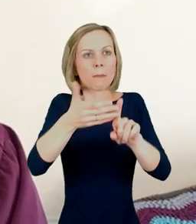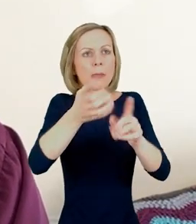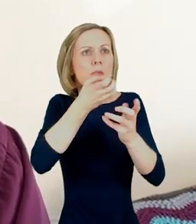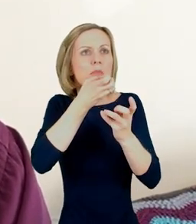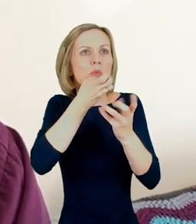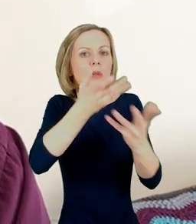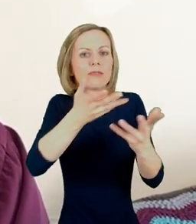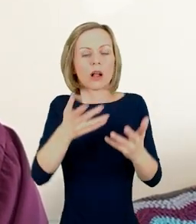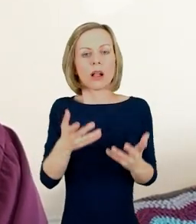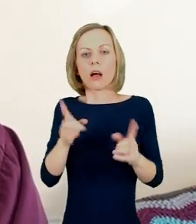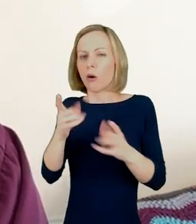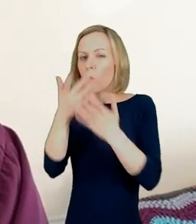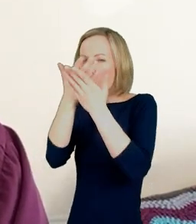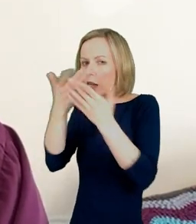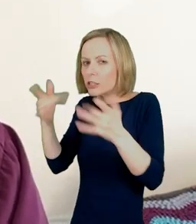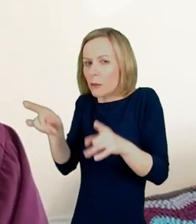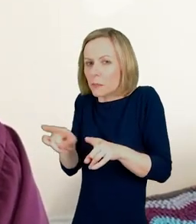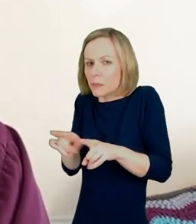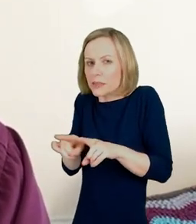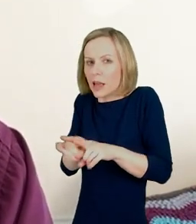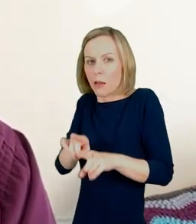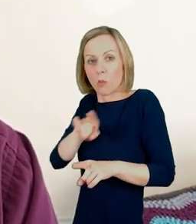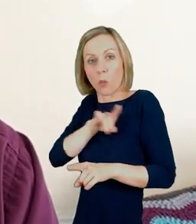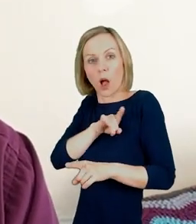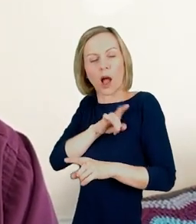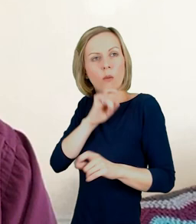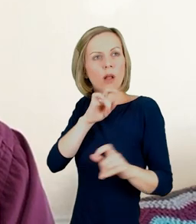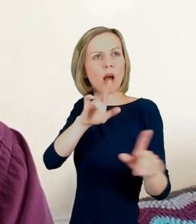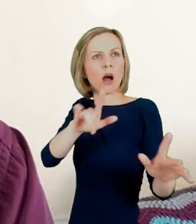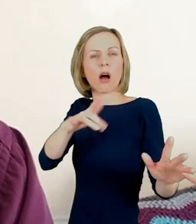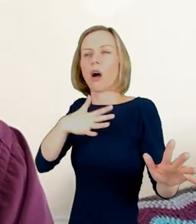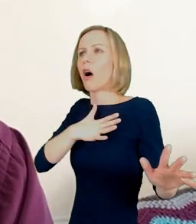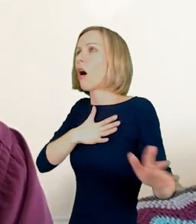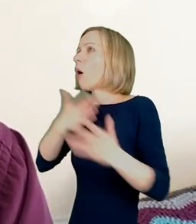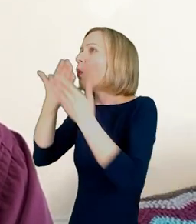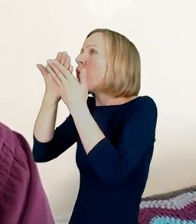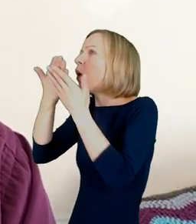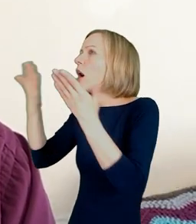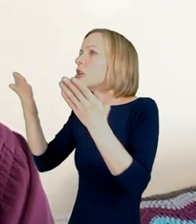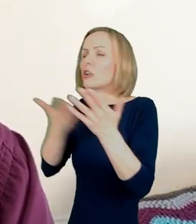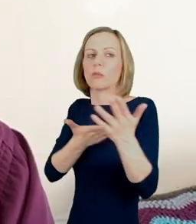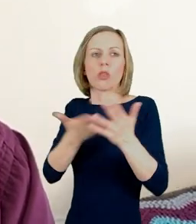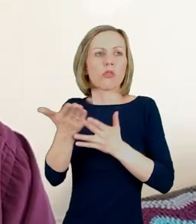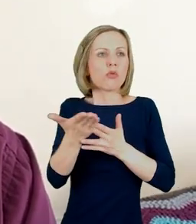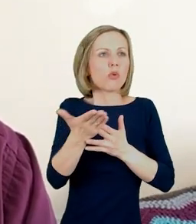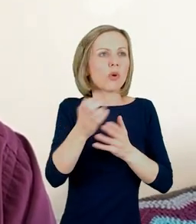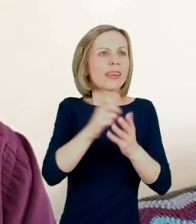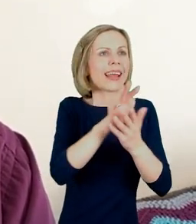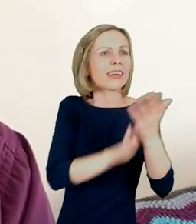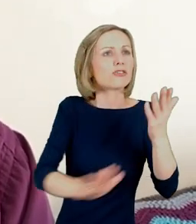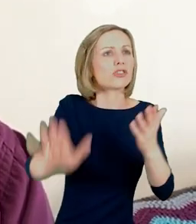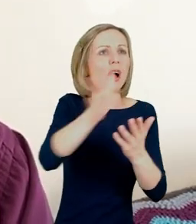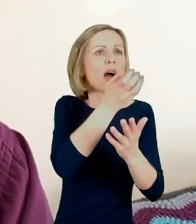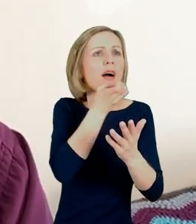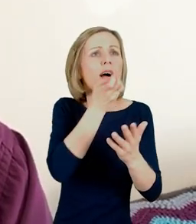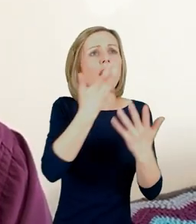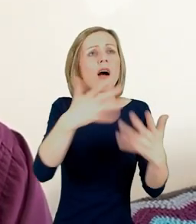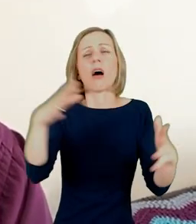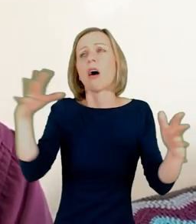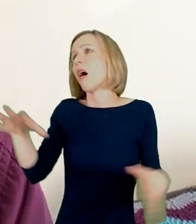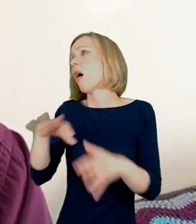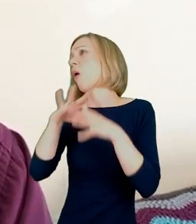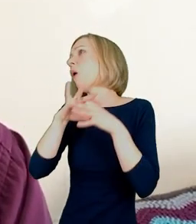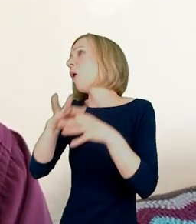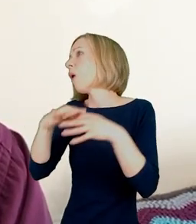but so is our worship, when we use images of outstanding natural beauty as a backdrop for our engagement